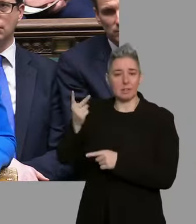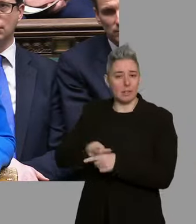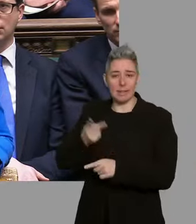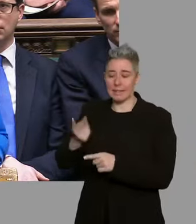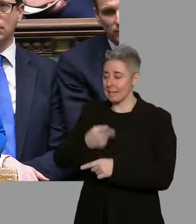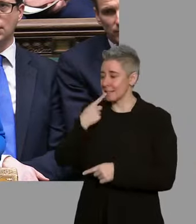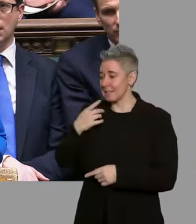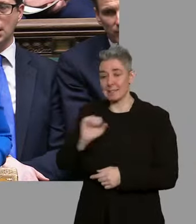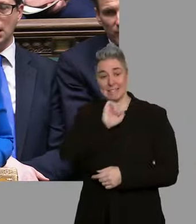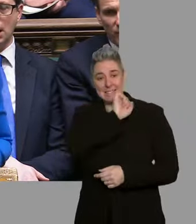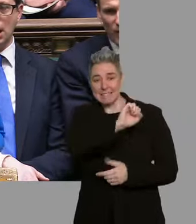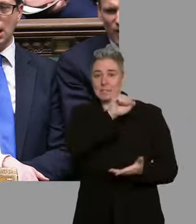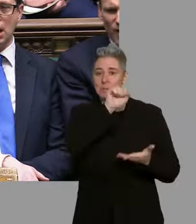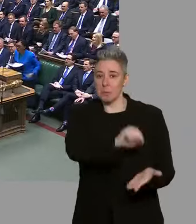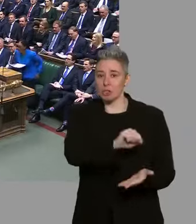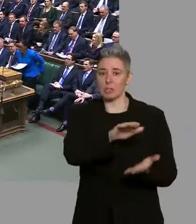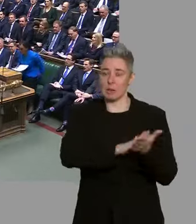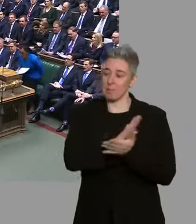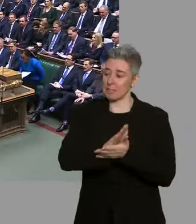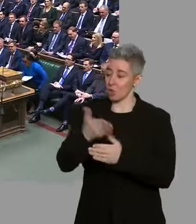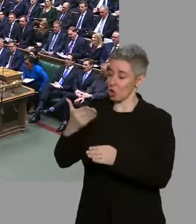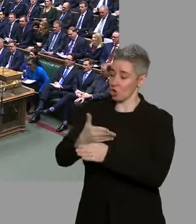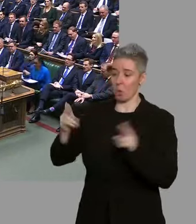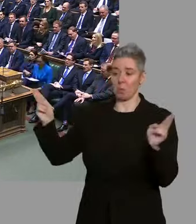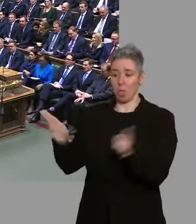growth and higher borrowing costs?